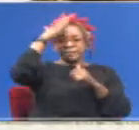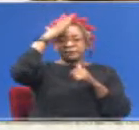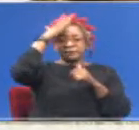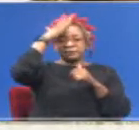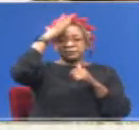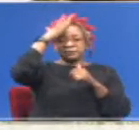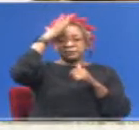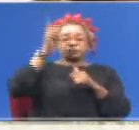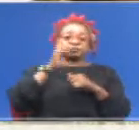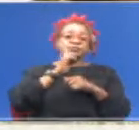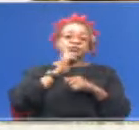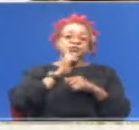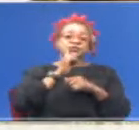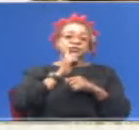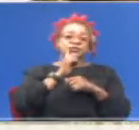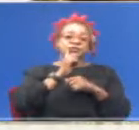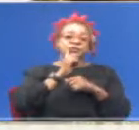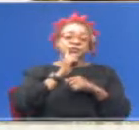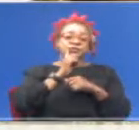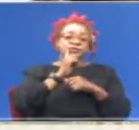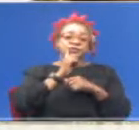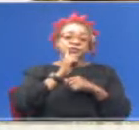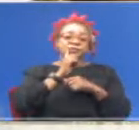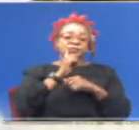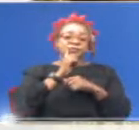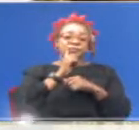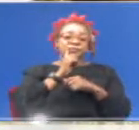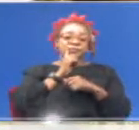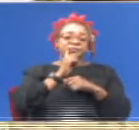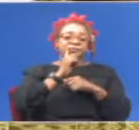that is tomorrow, April 3rd, 2023.